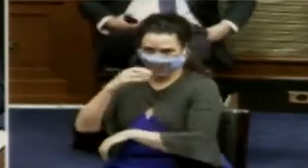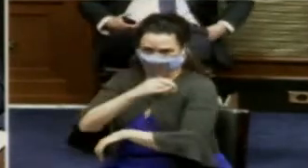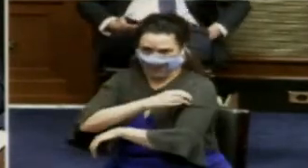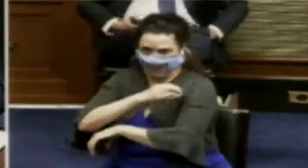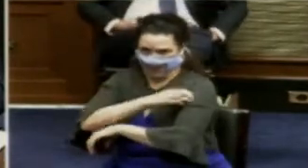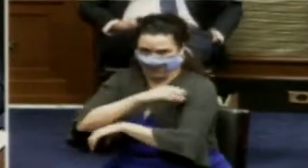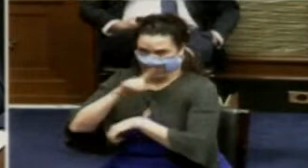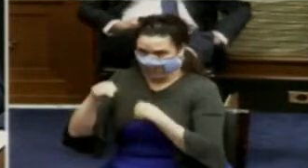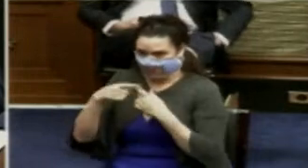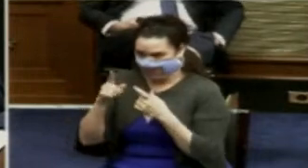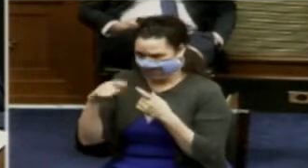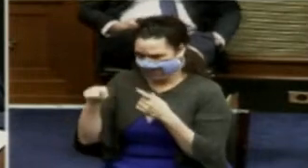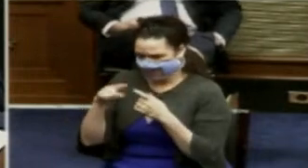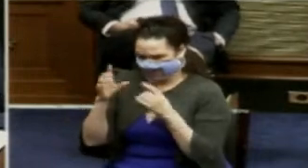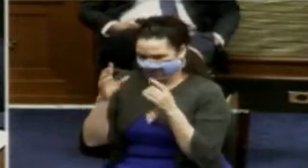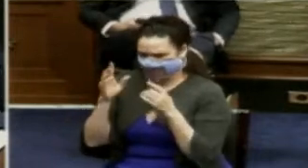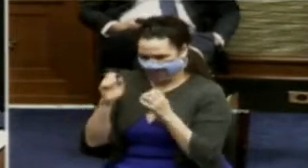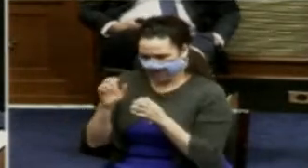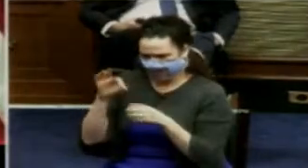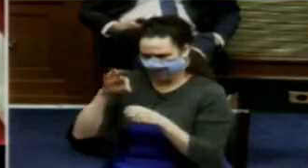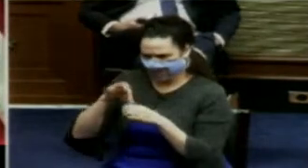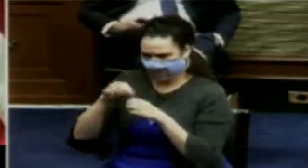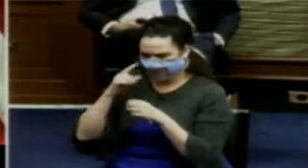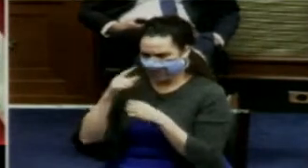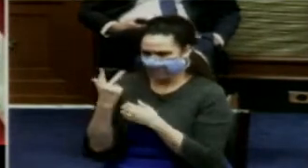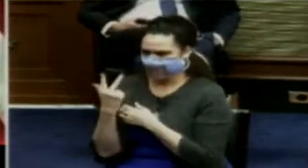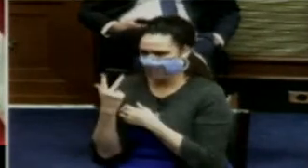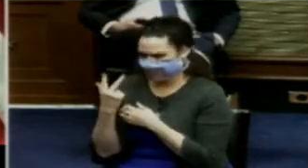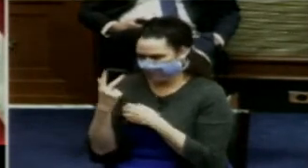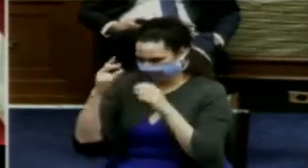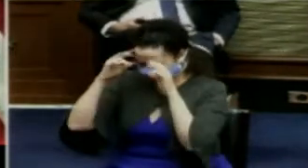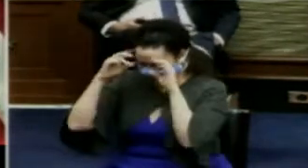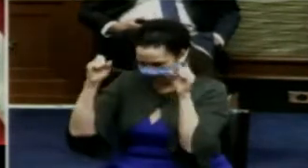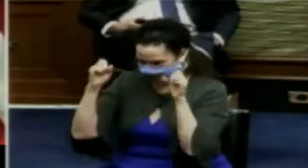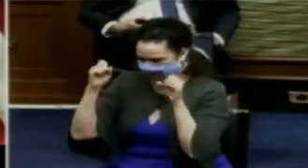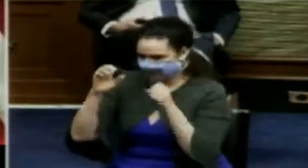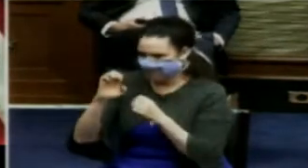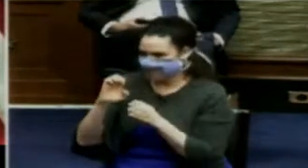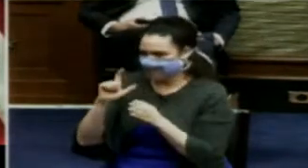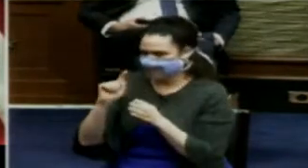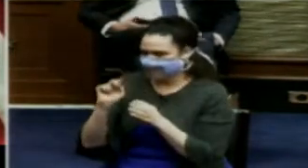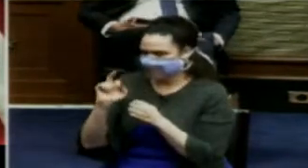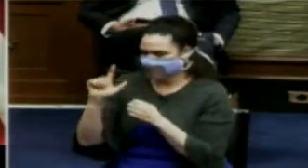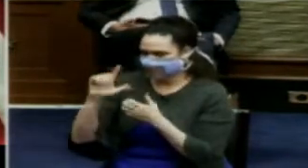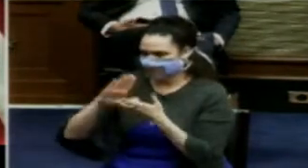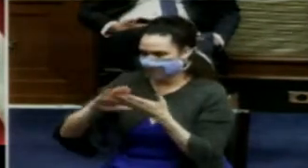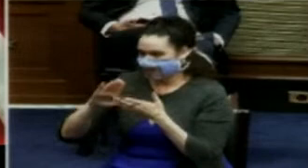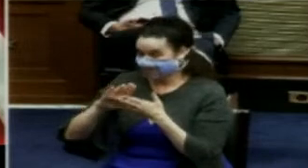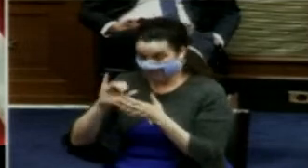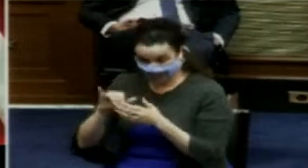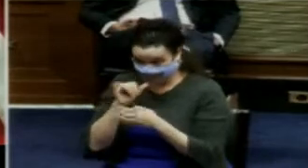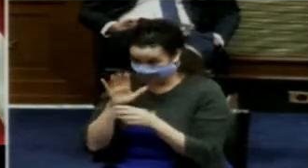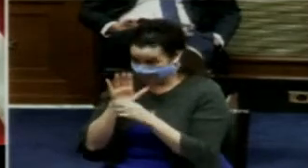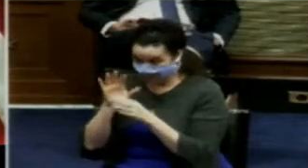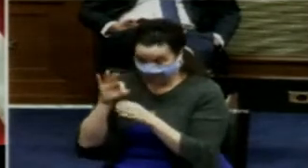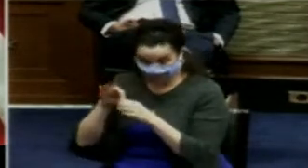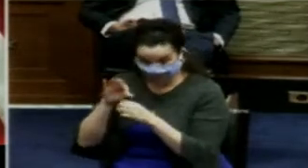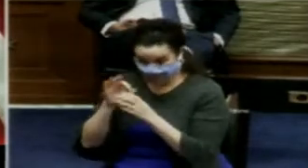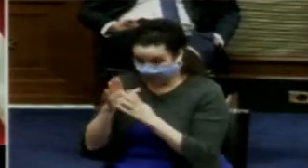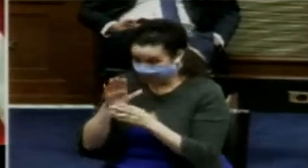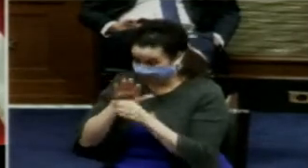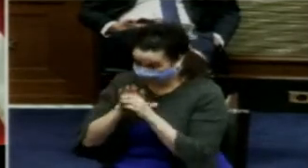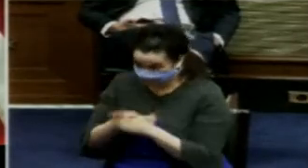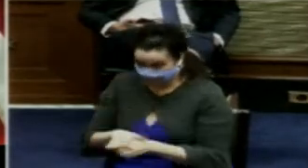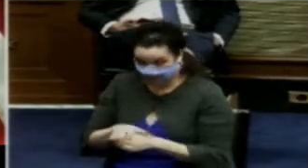presidential electors. So in your opinion, this is not voter suppression. This is not voter restricting voters. It's not